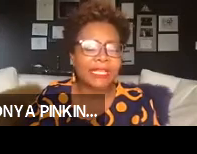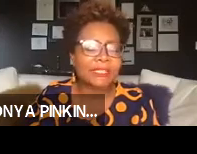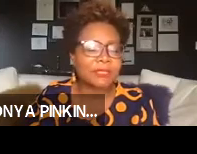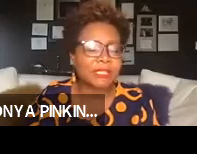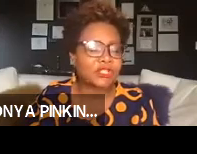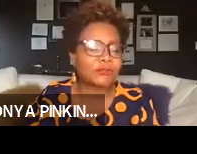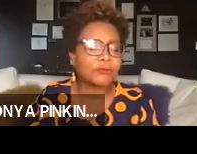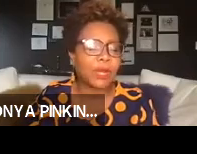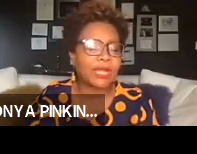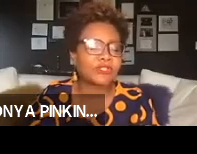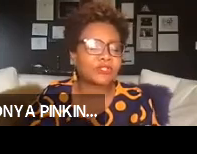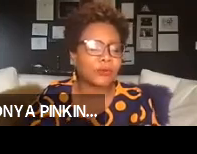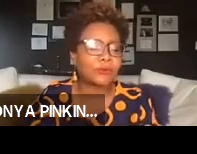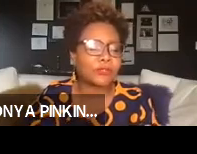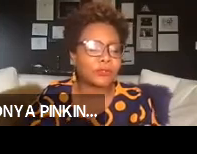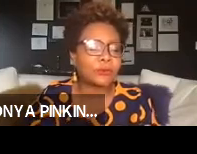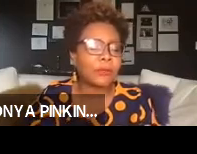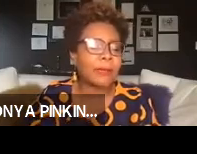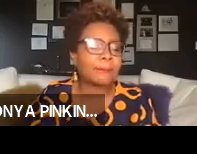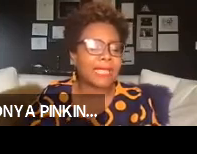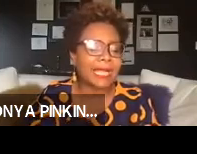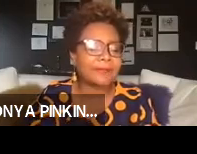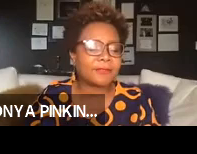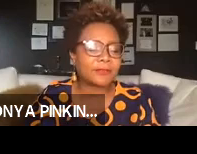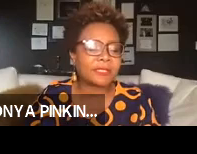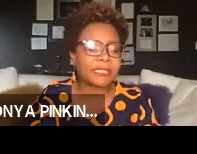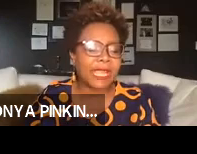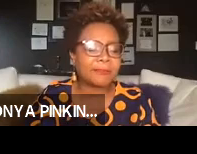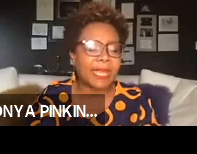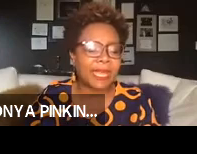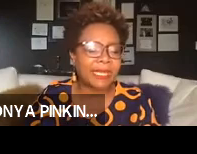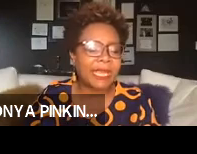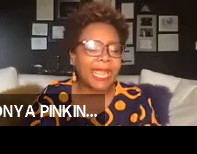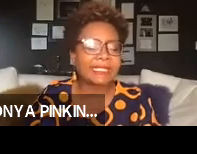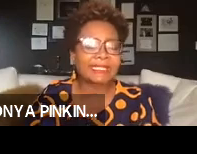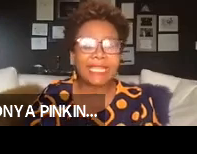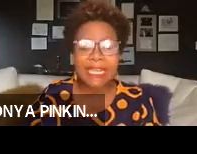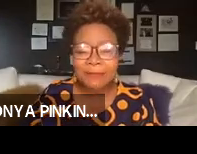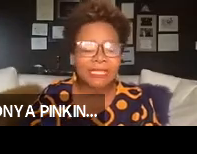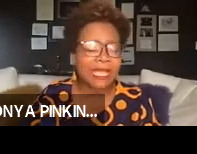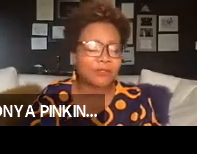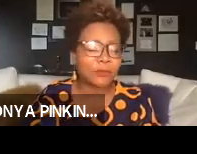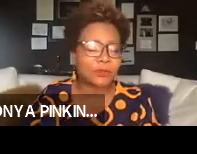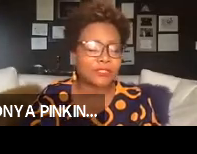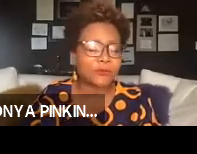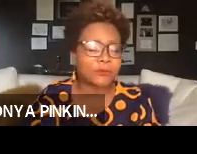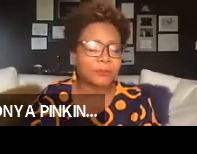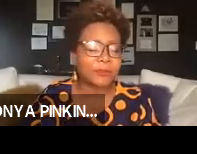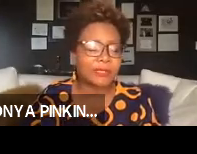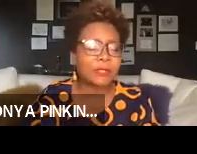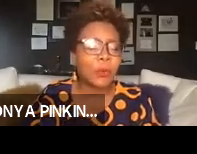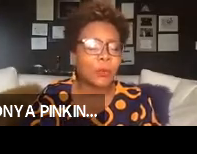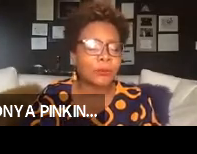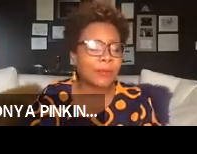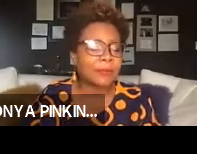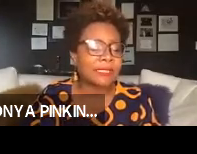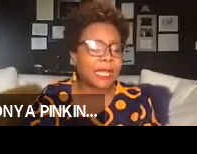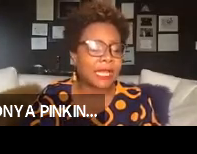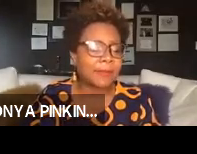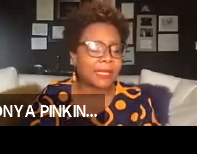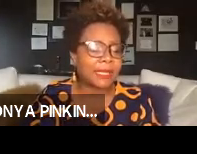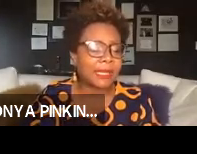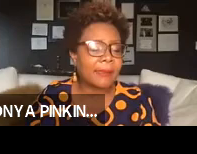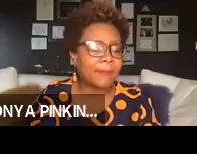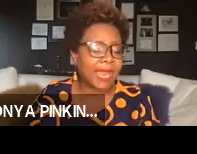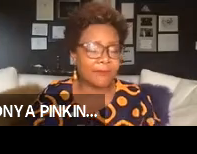ready explanation for why so few Black films get made and seem to have no crossover appeal or promise